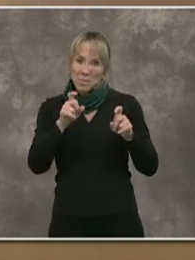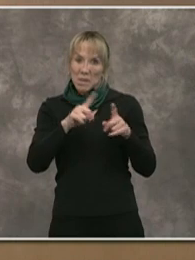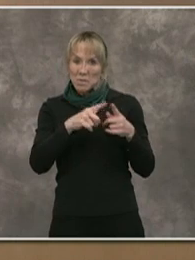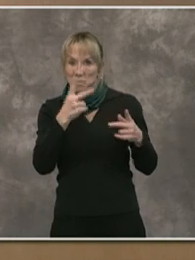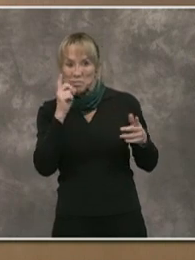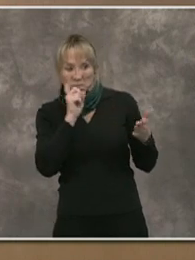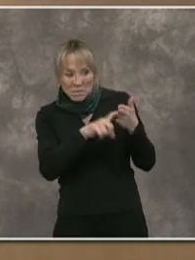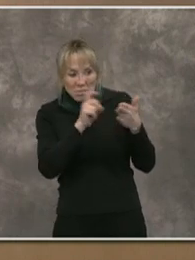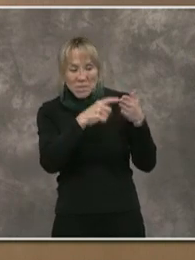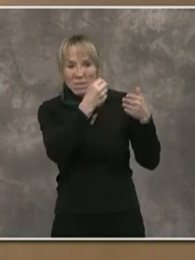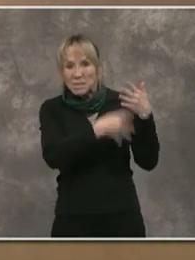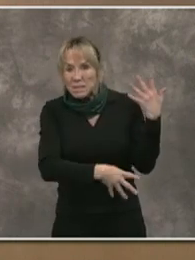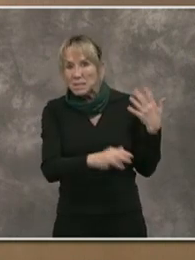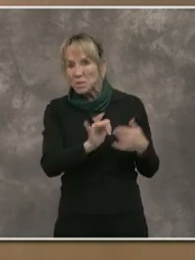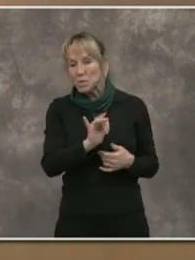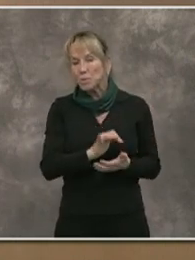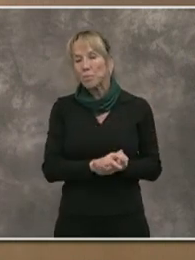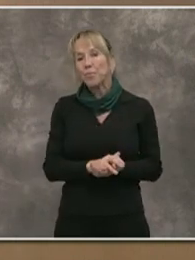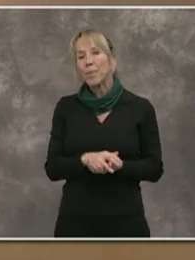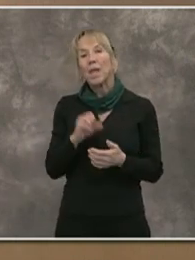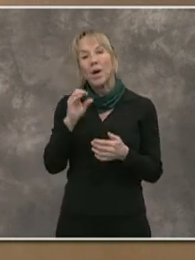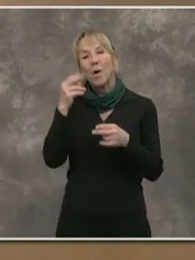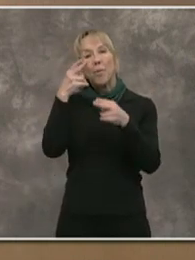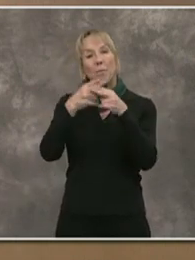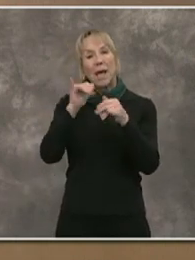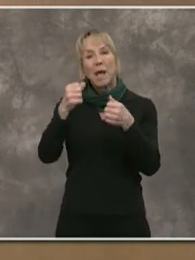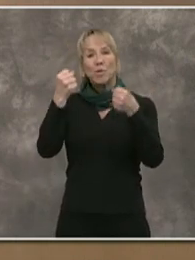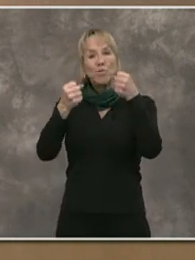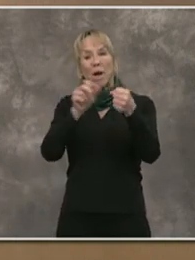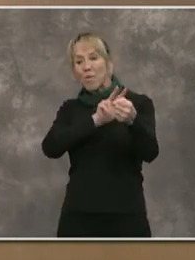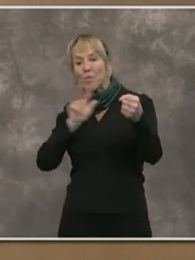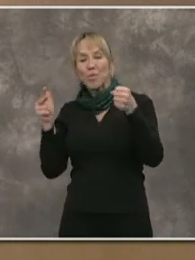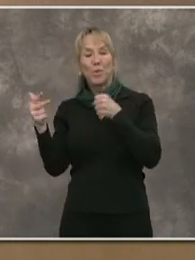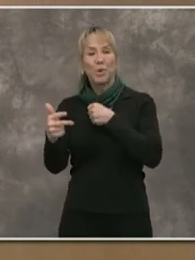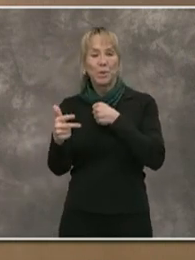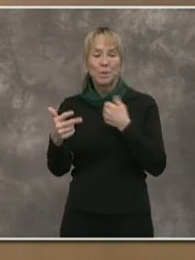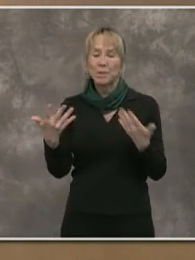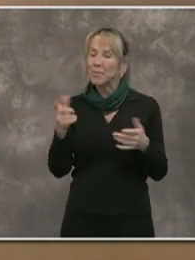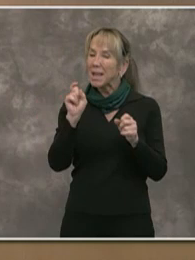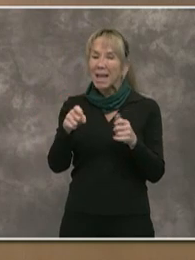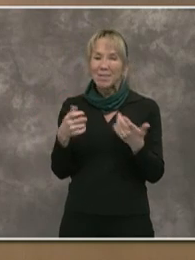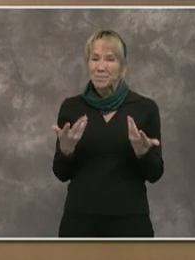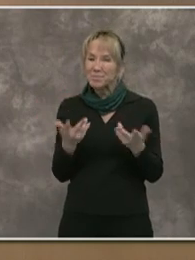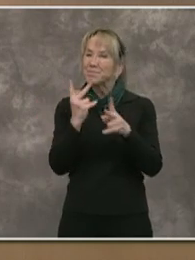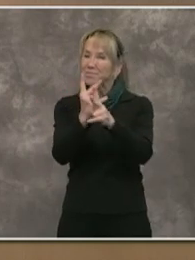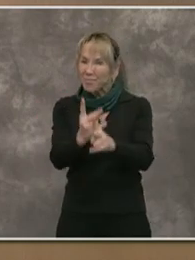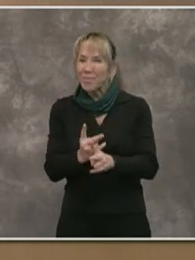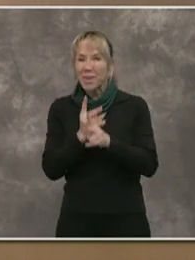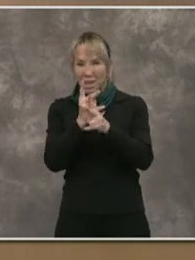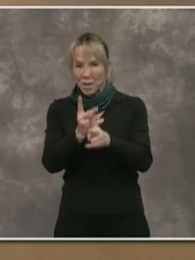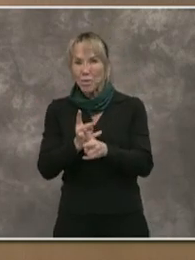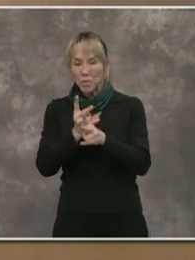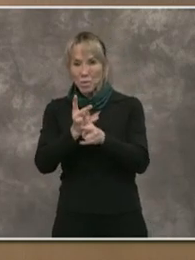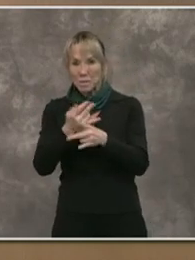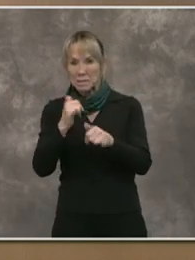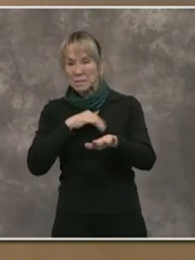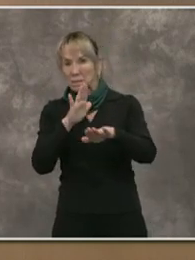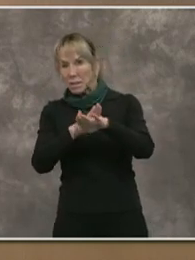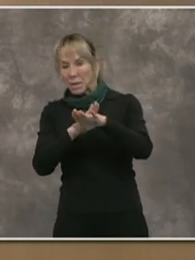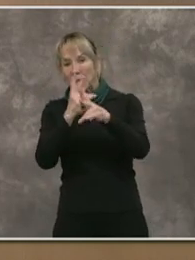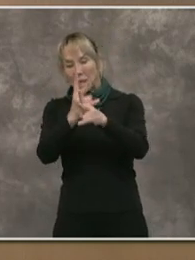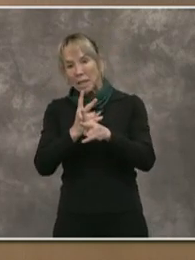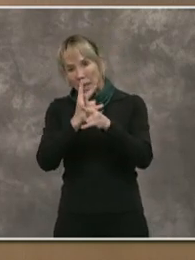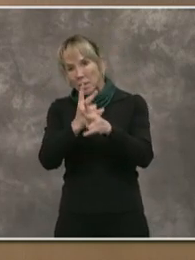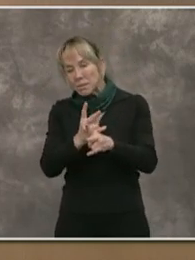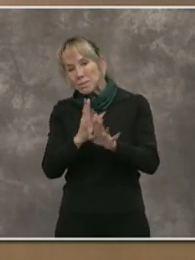the environment of the drive-through example, I think we have to be very careful and have a little bit of a